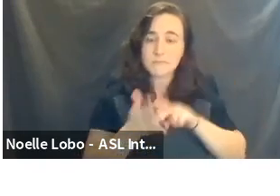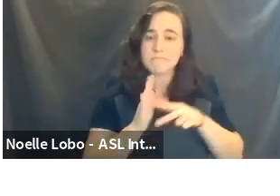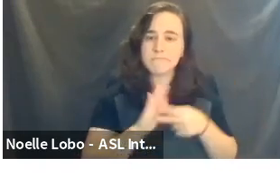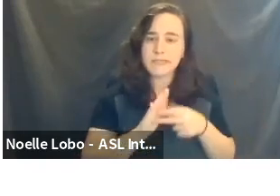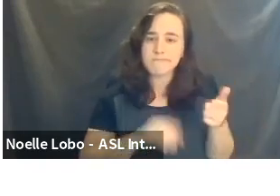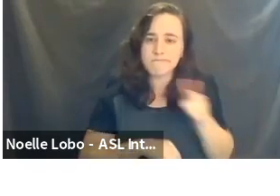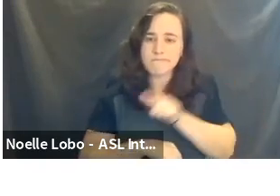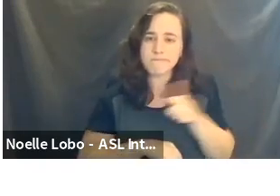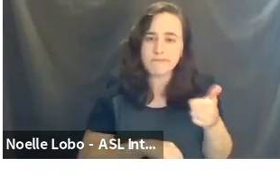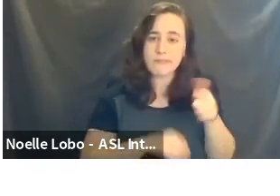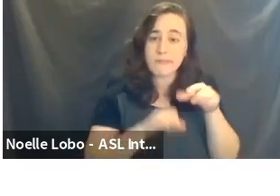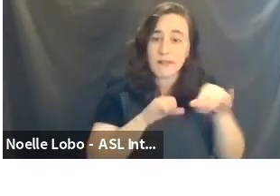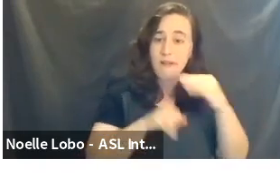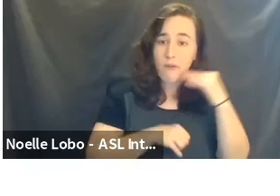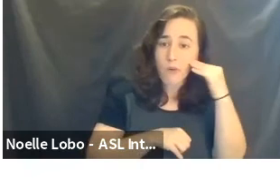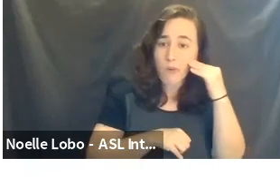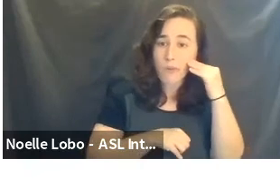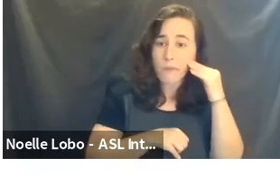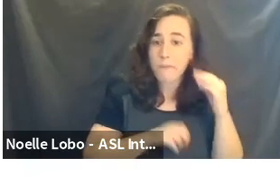person, alternating.